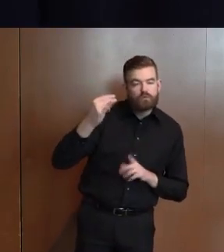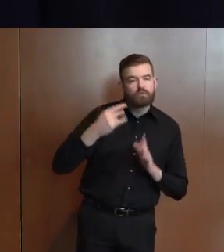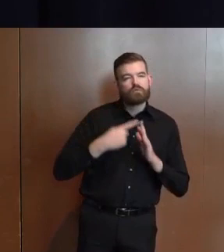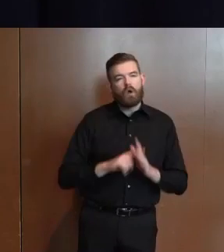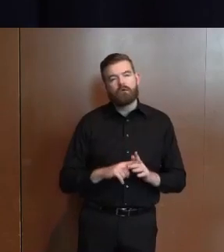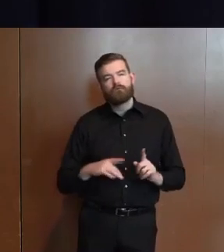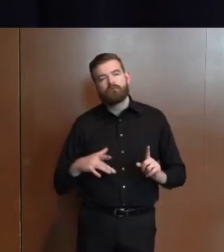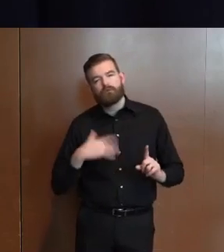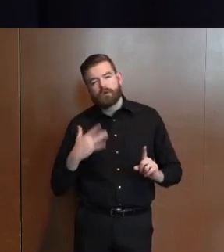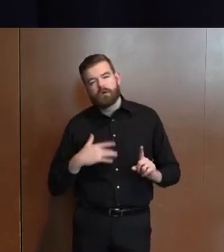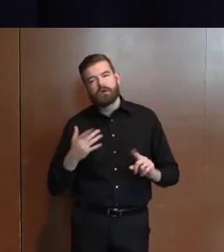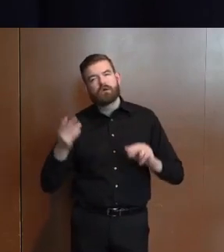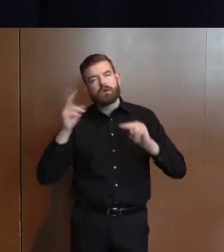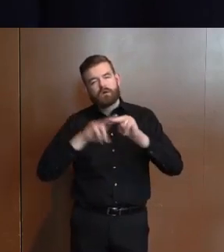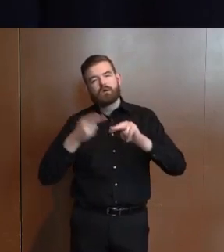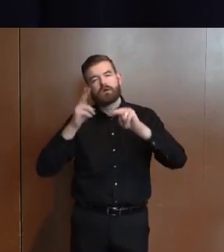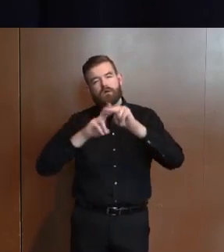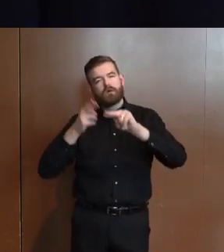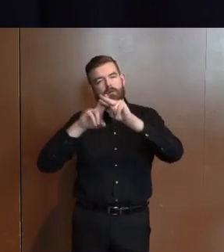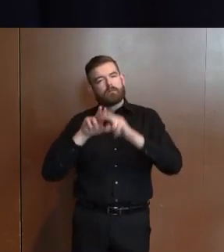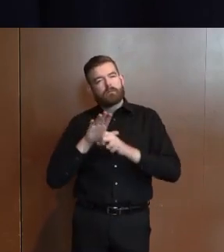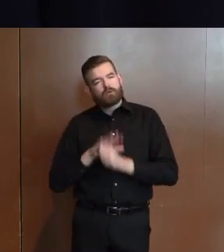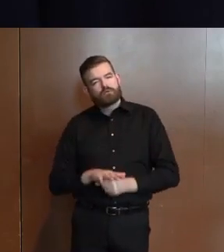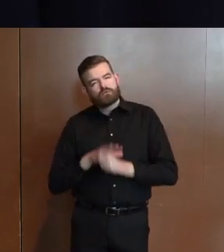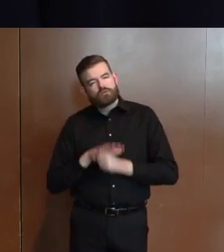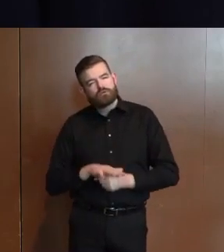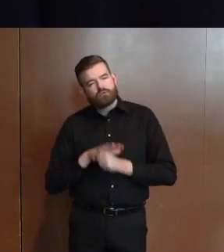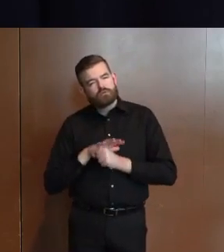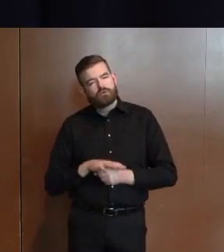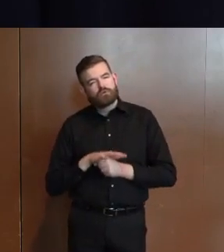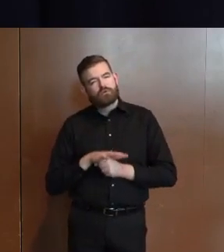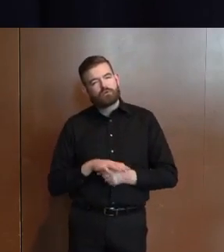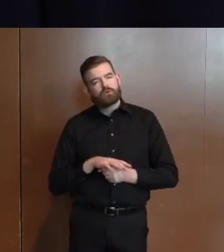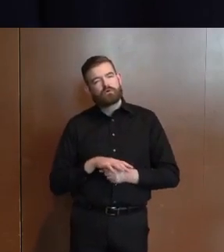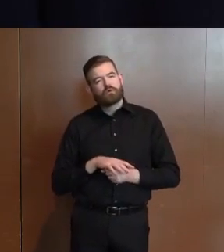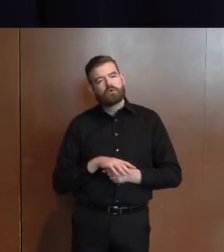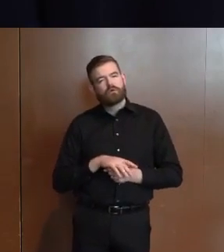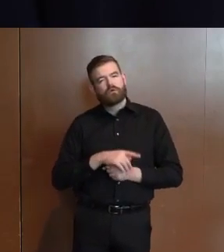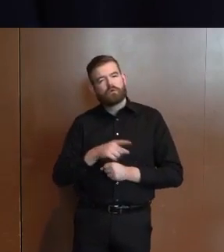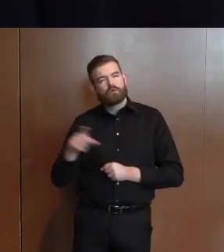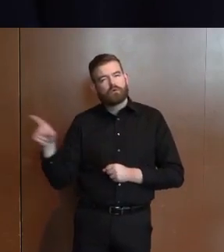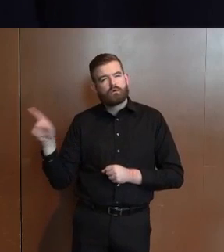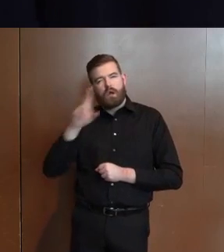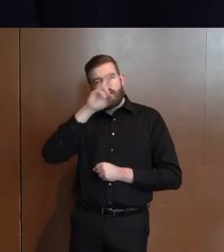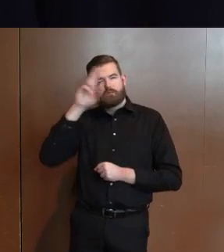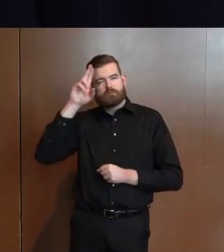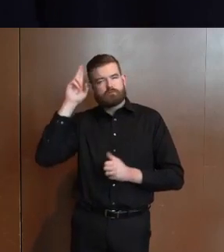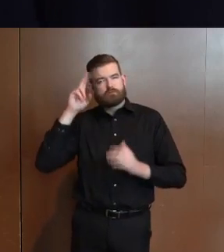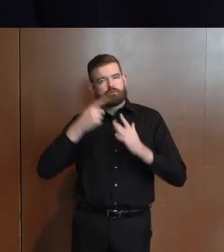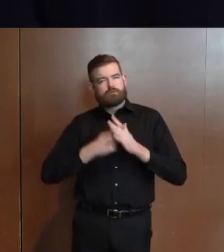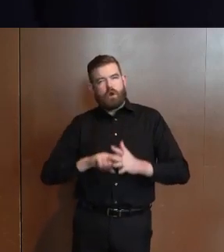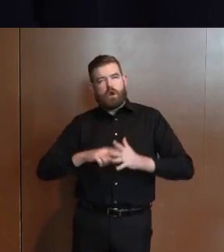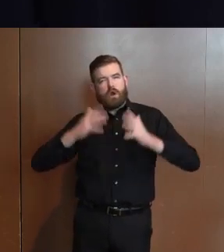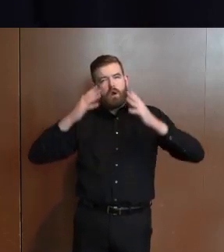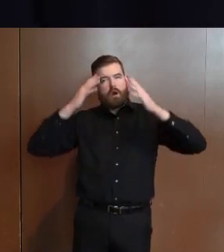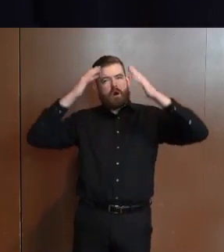the real stress and strain on the critical care complement. I do know